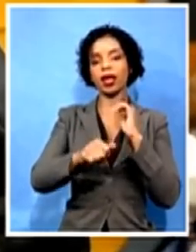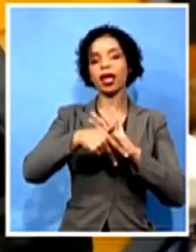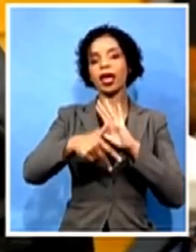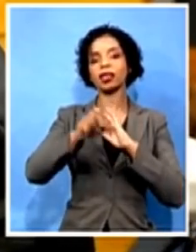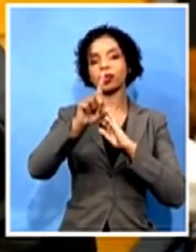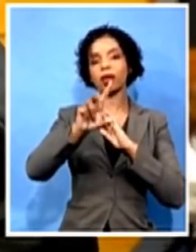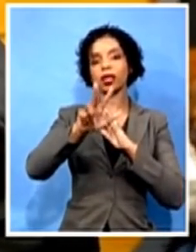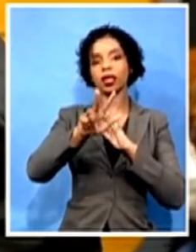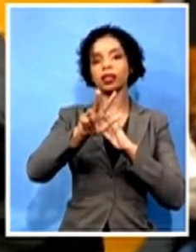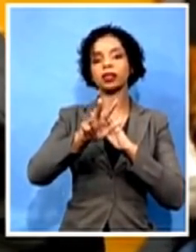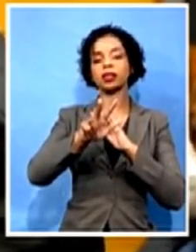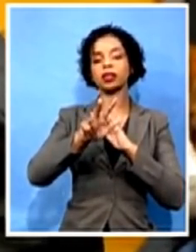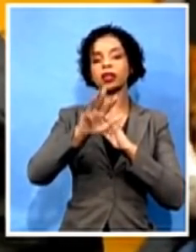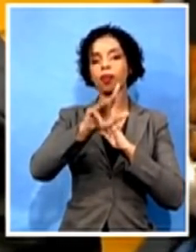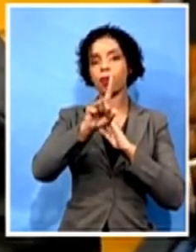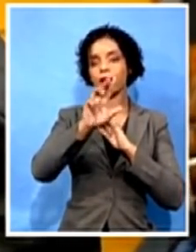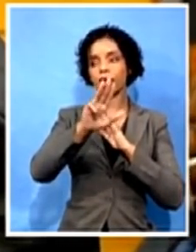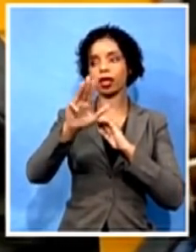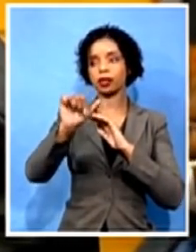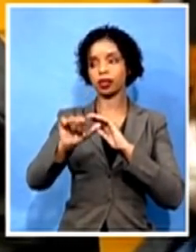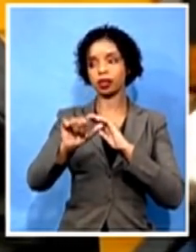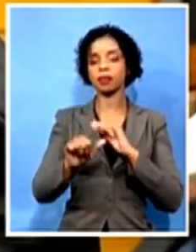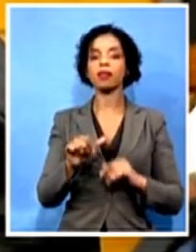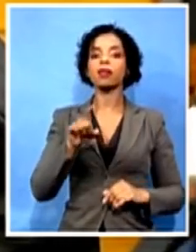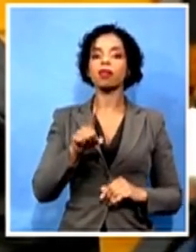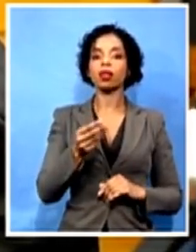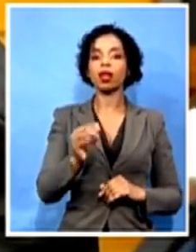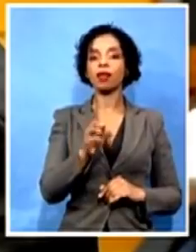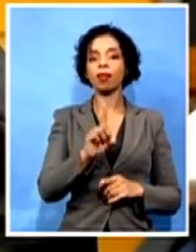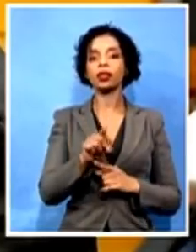details are: my South African identification number is